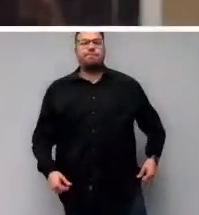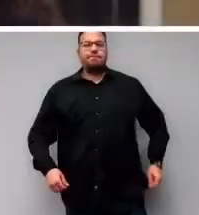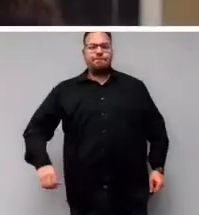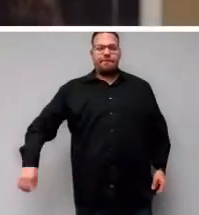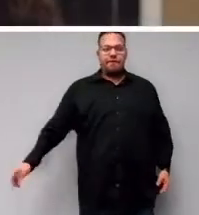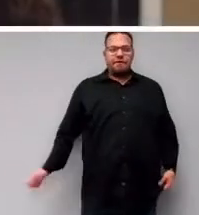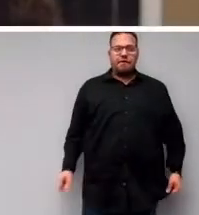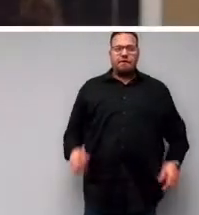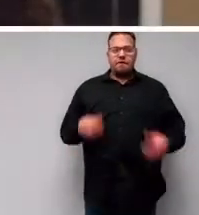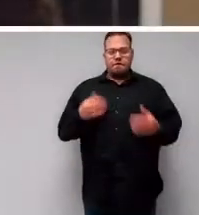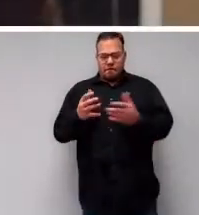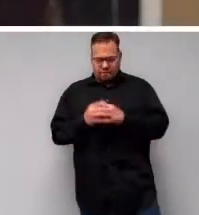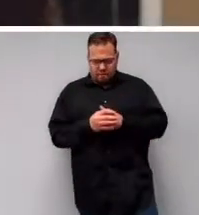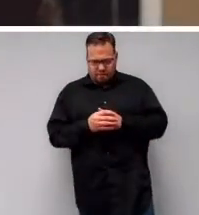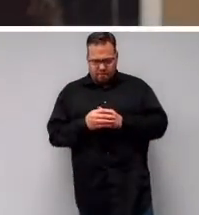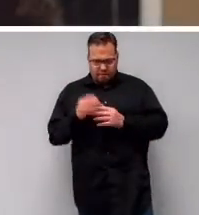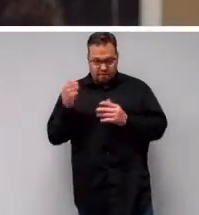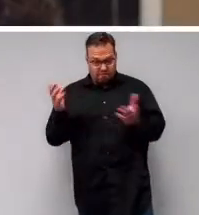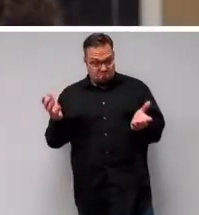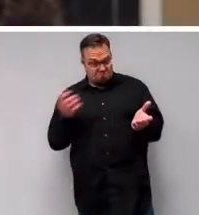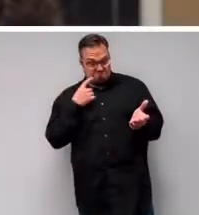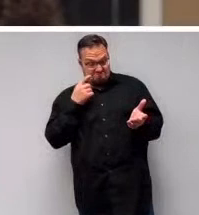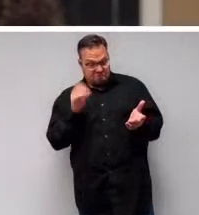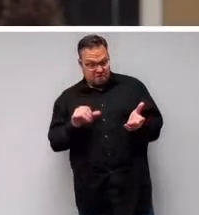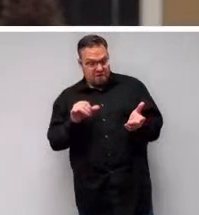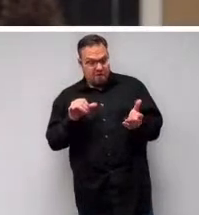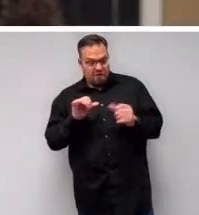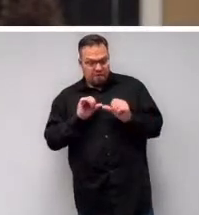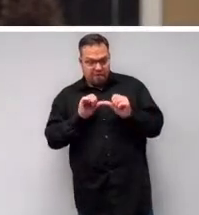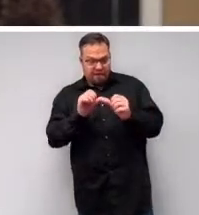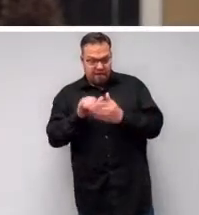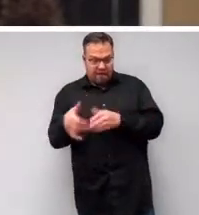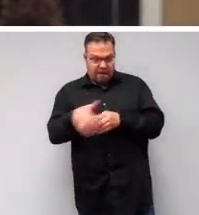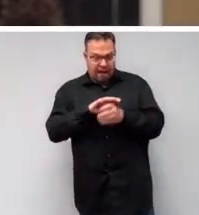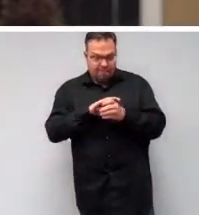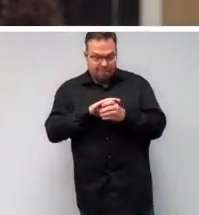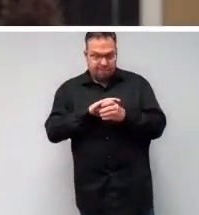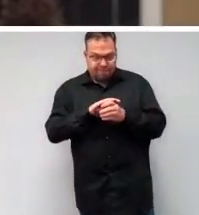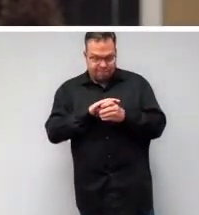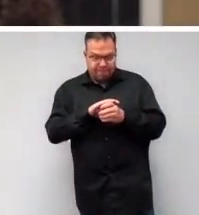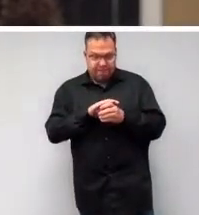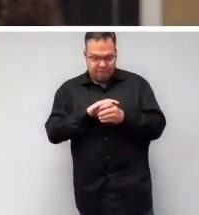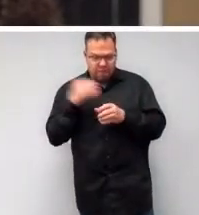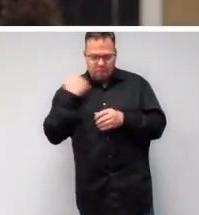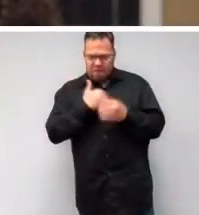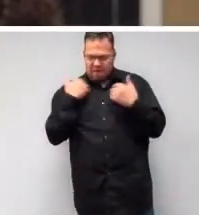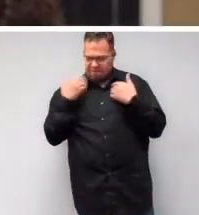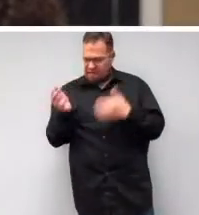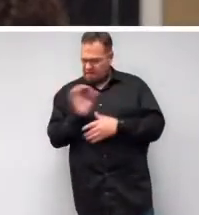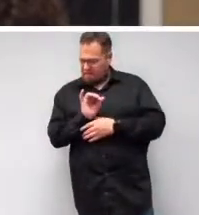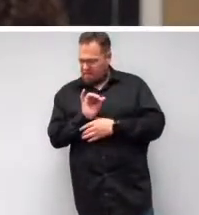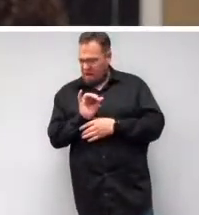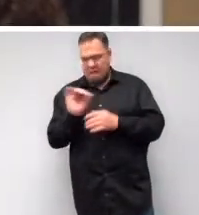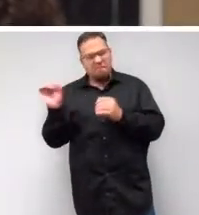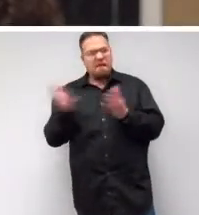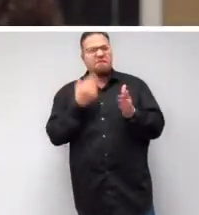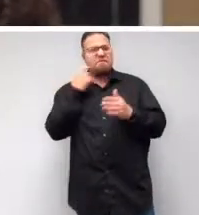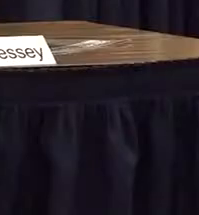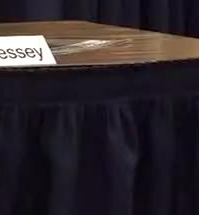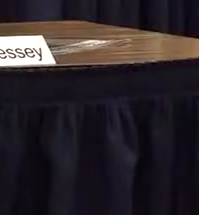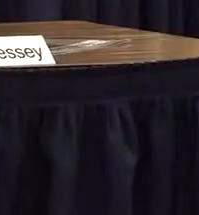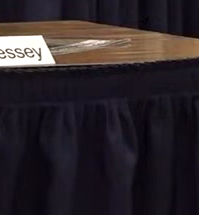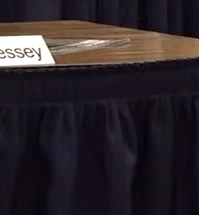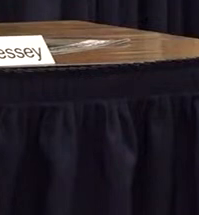So on that note of maintaining the cap, do we have like a plan for whenever it comes time